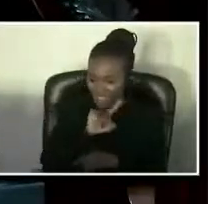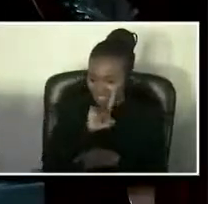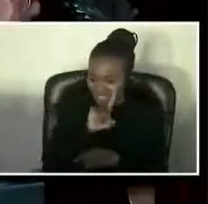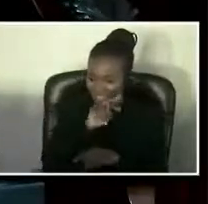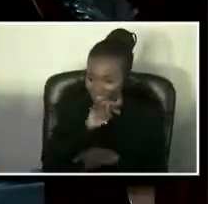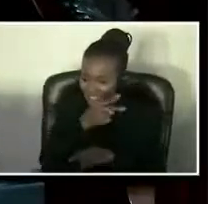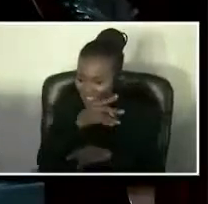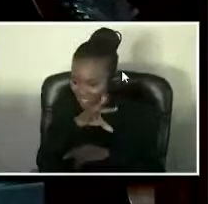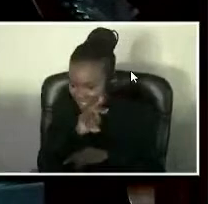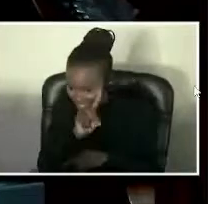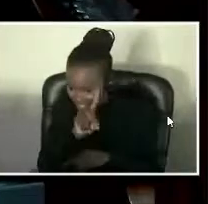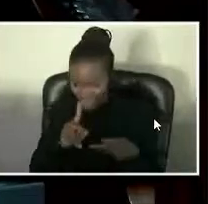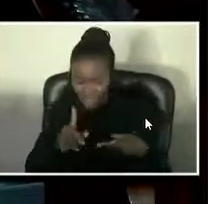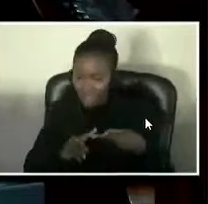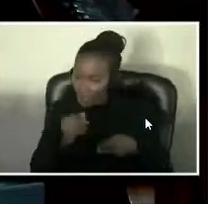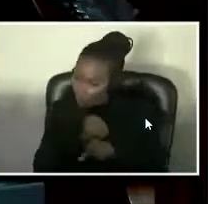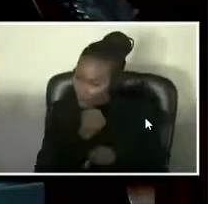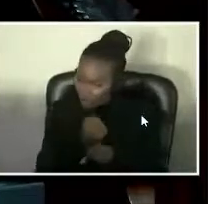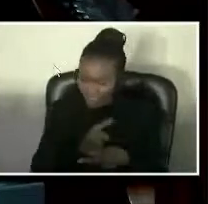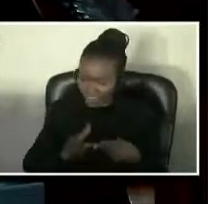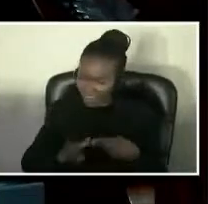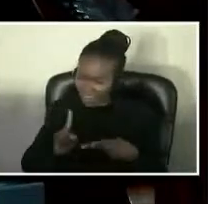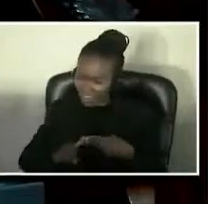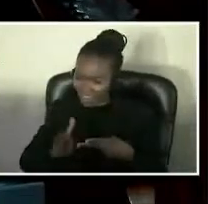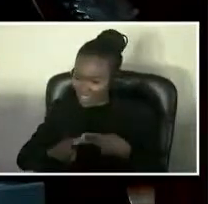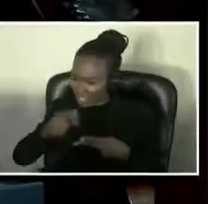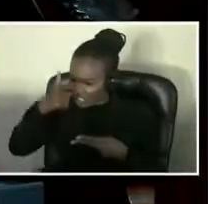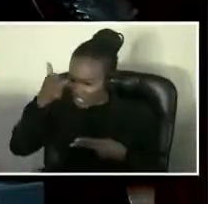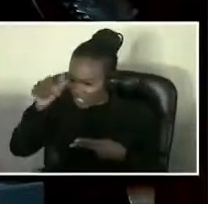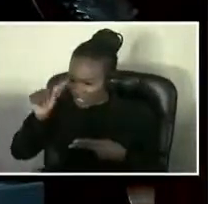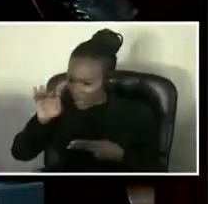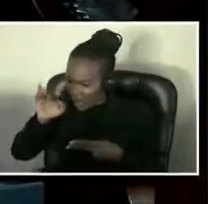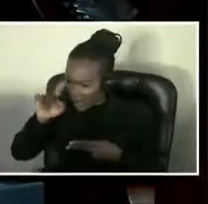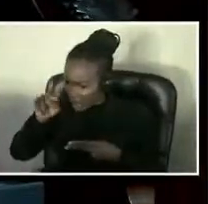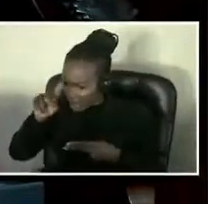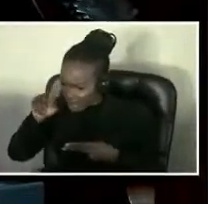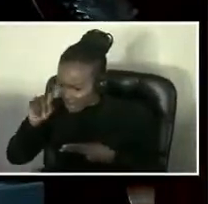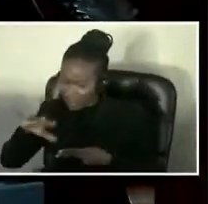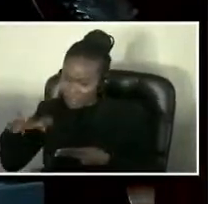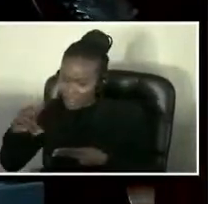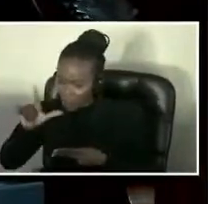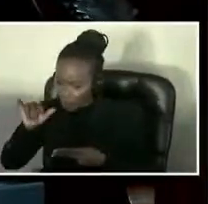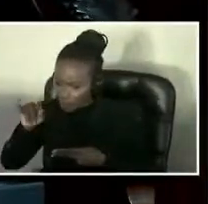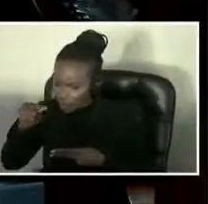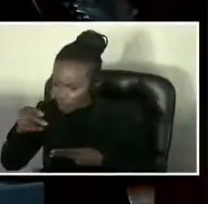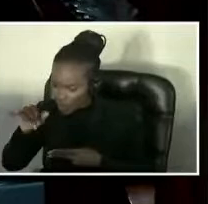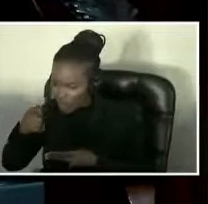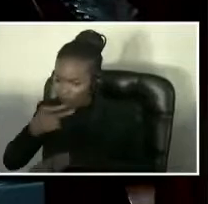working grace is working in oakland i'm not sure